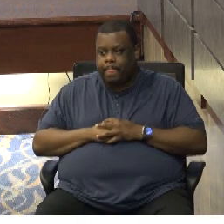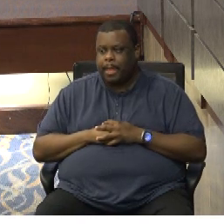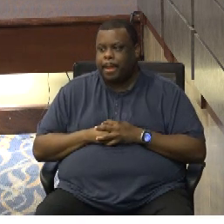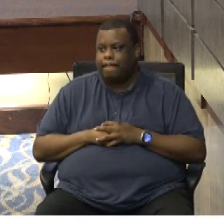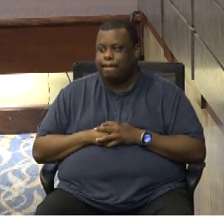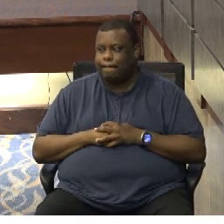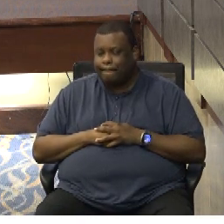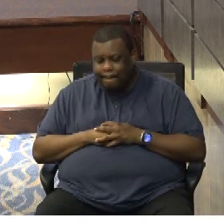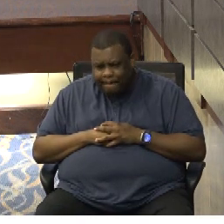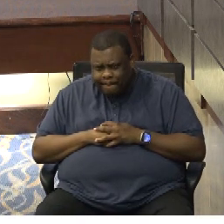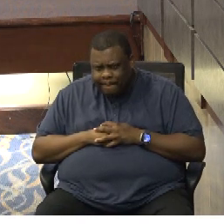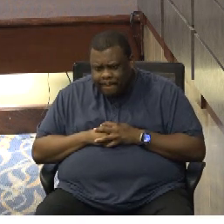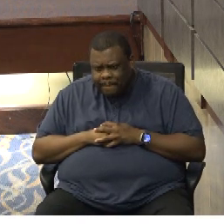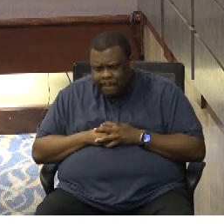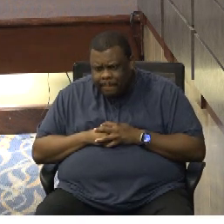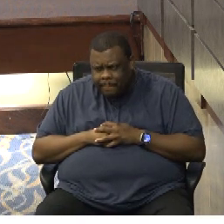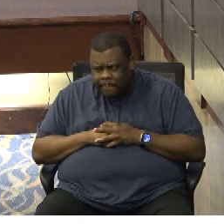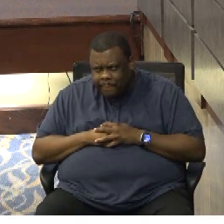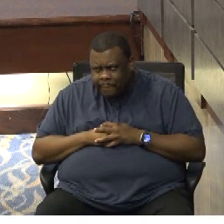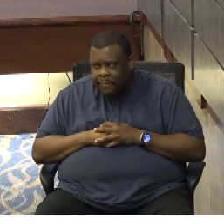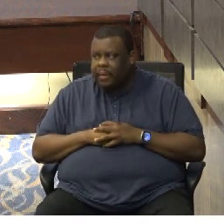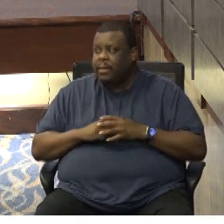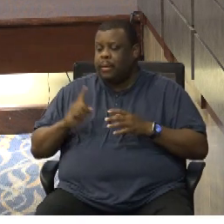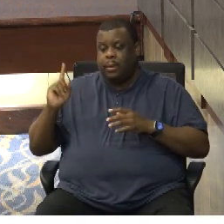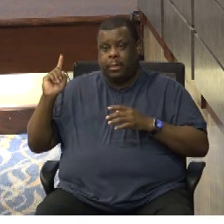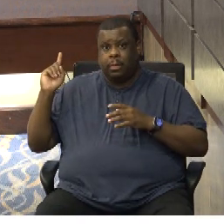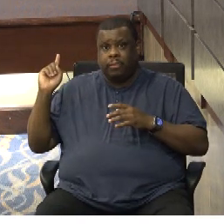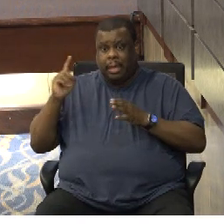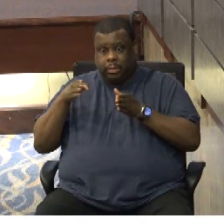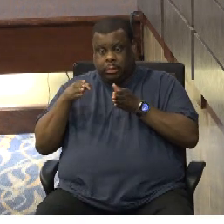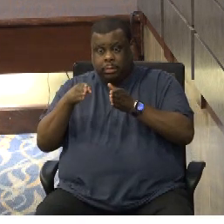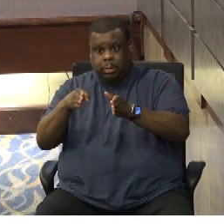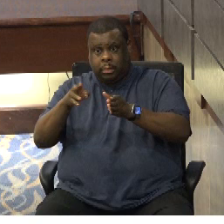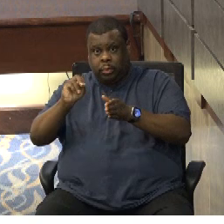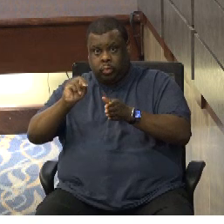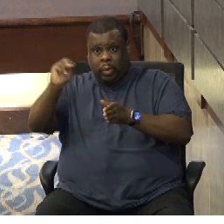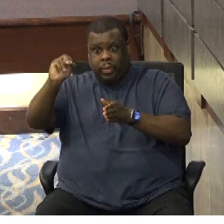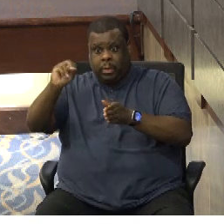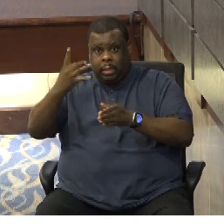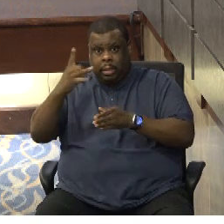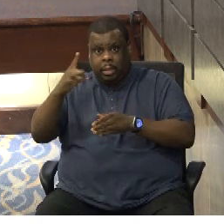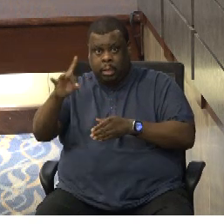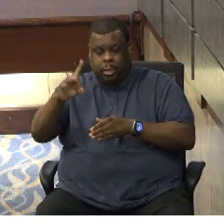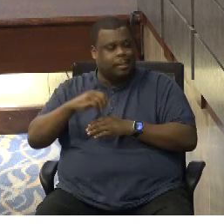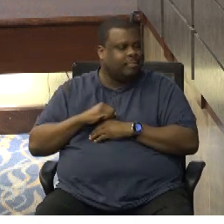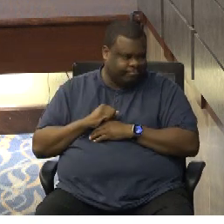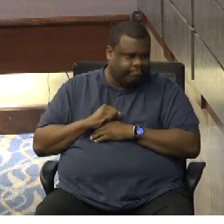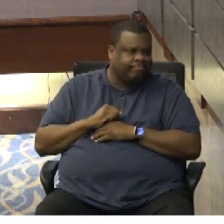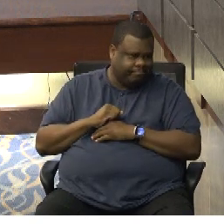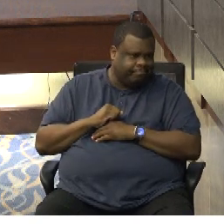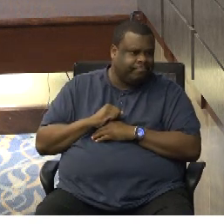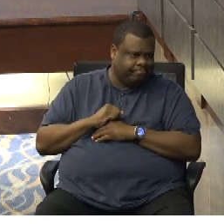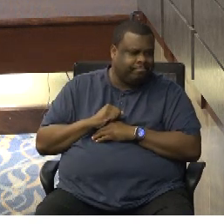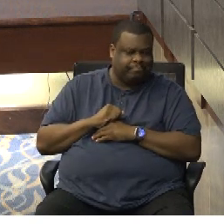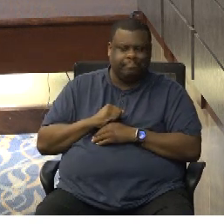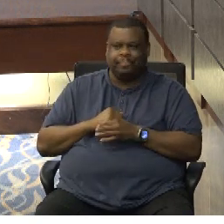Is that on the North 18th? Yeah. Yes, ma'am.